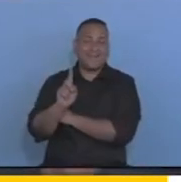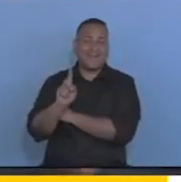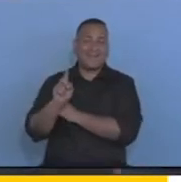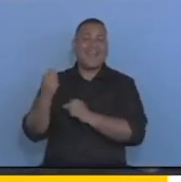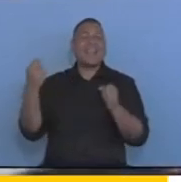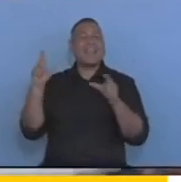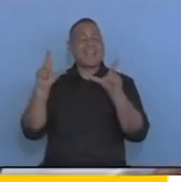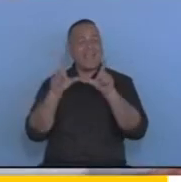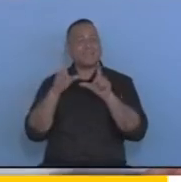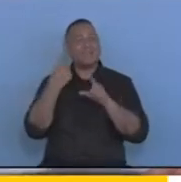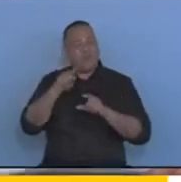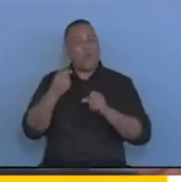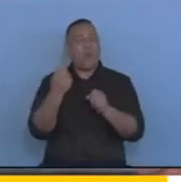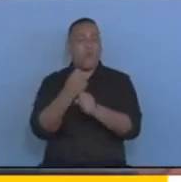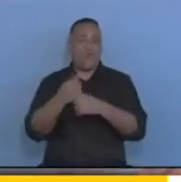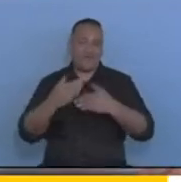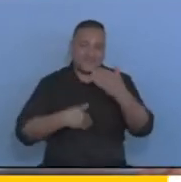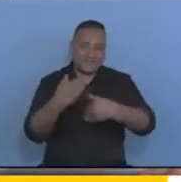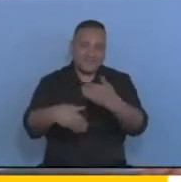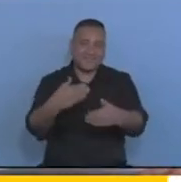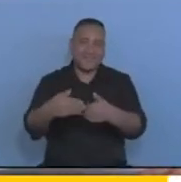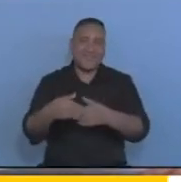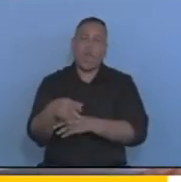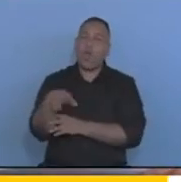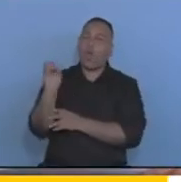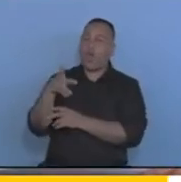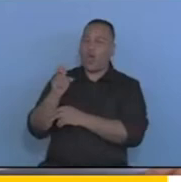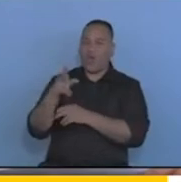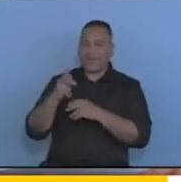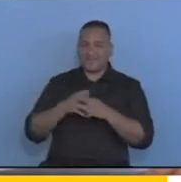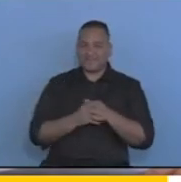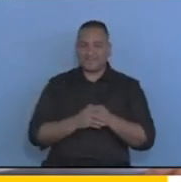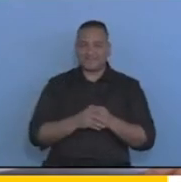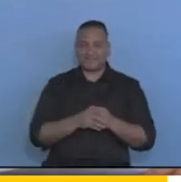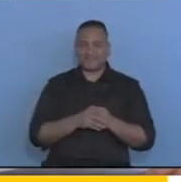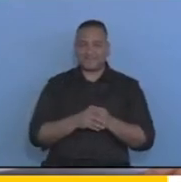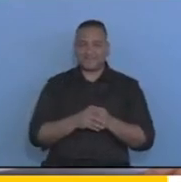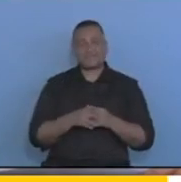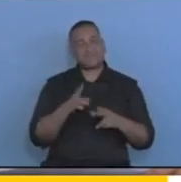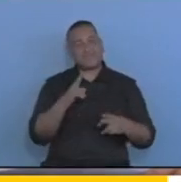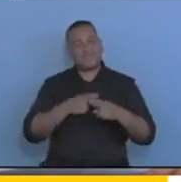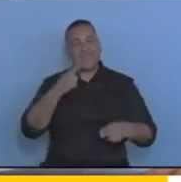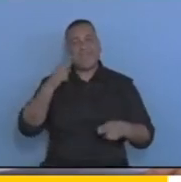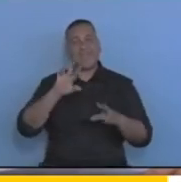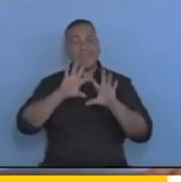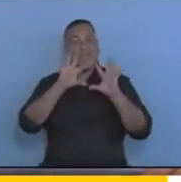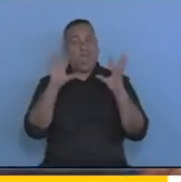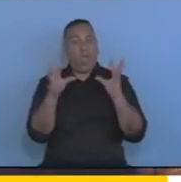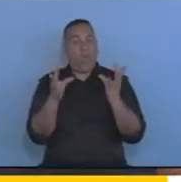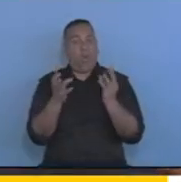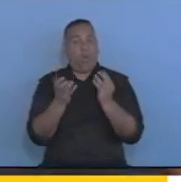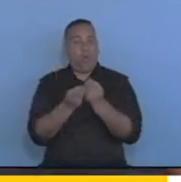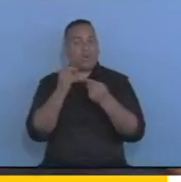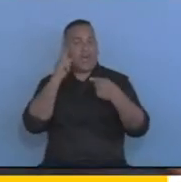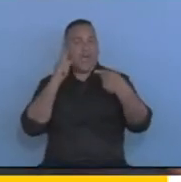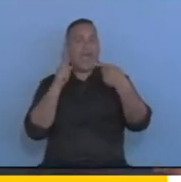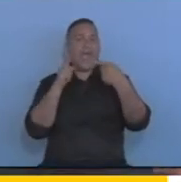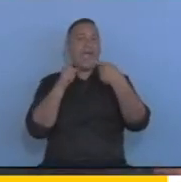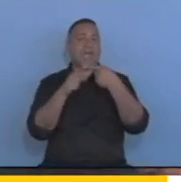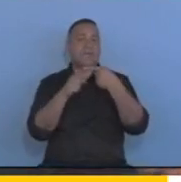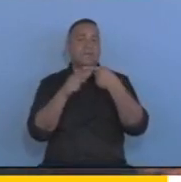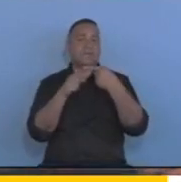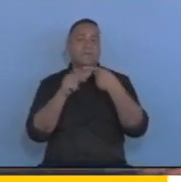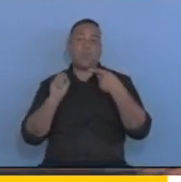In order for you to so that is the, that is the final, and everybody's aim is to get to the all trades.